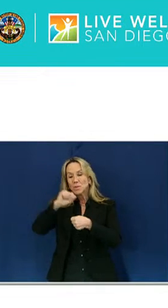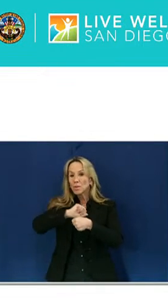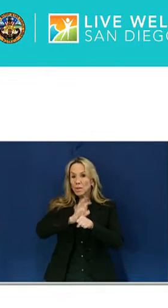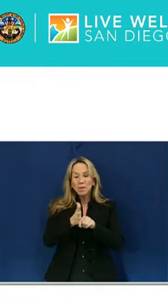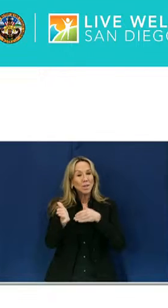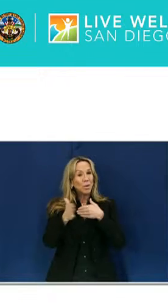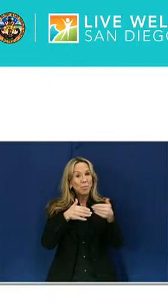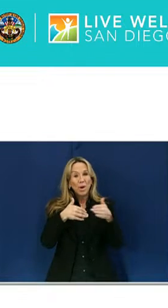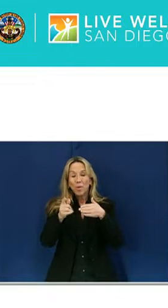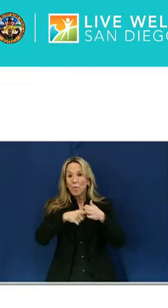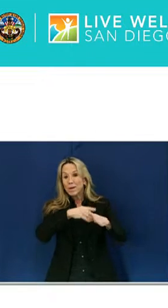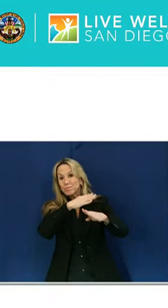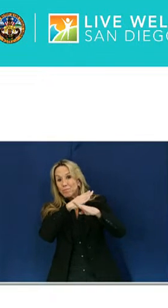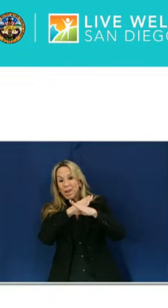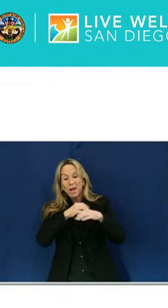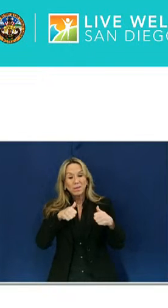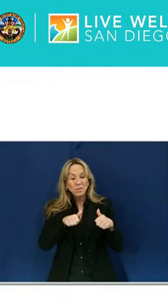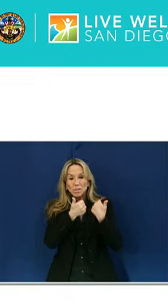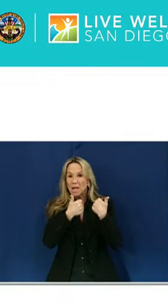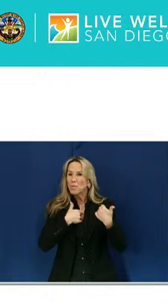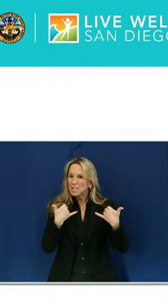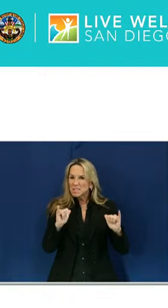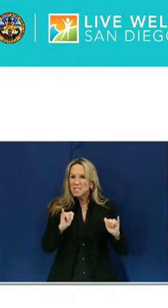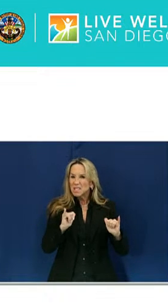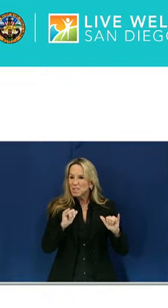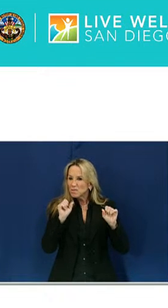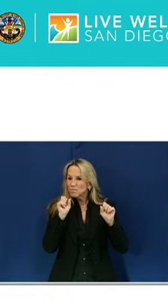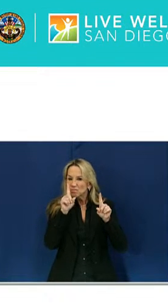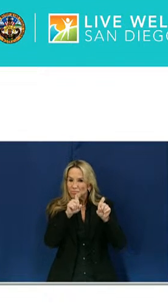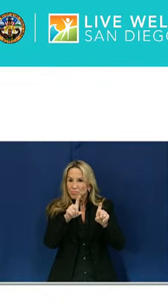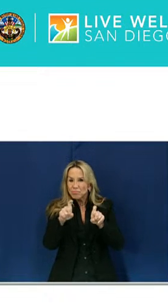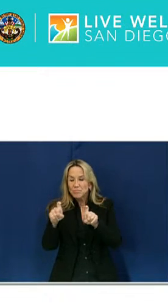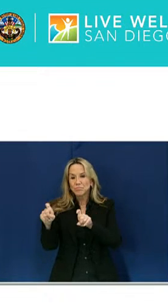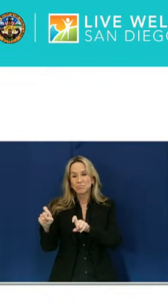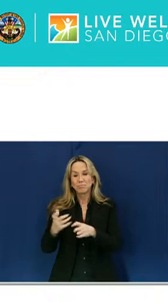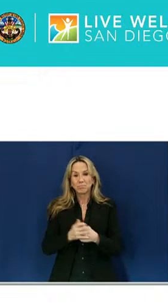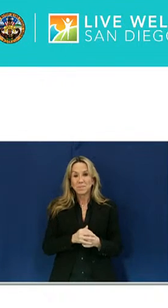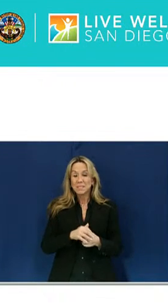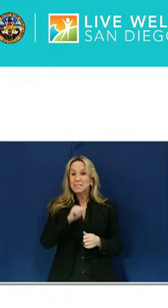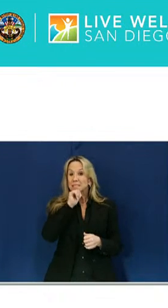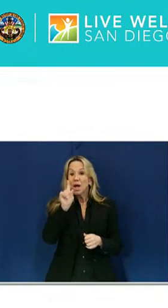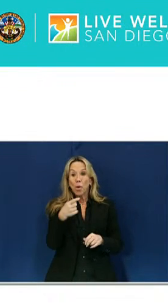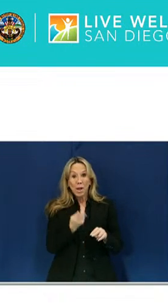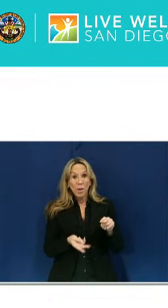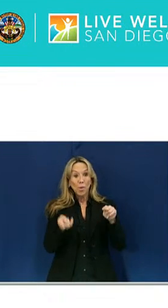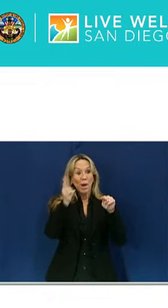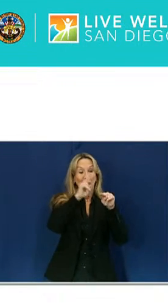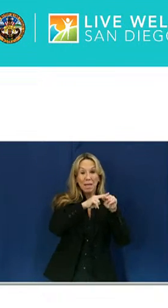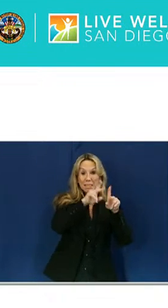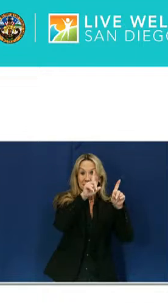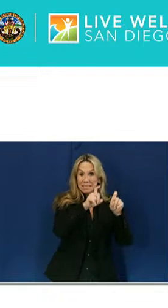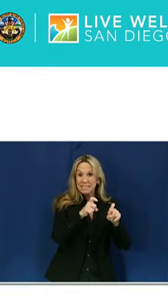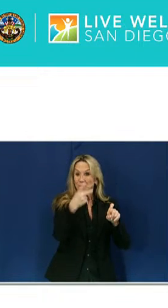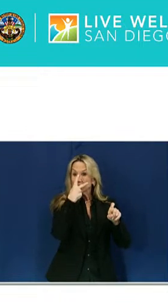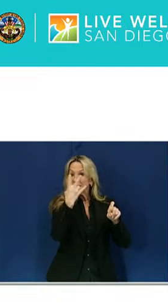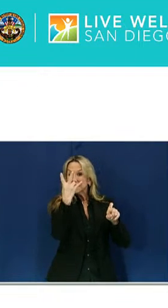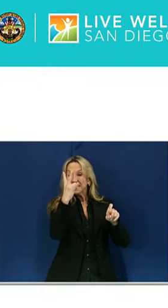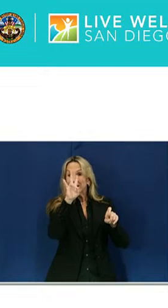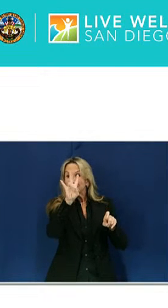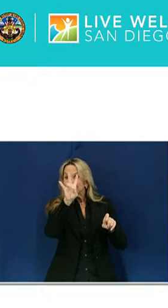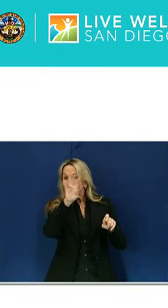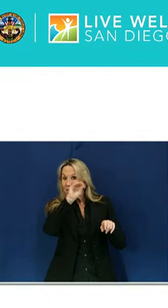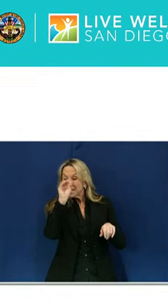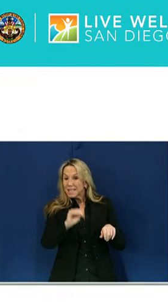and obstacle. Obviously, increase in cases is not just because of an increase in testing. You see there the 7-day percentage